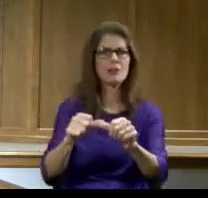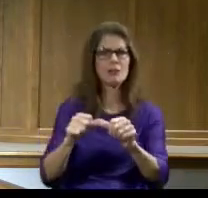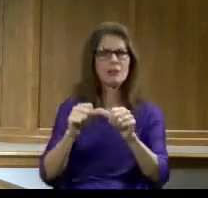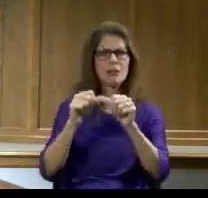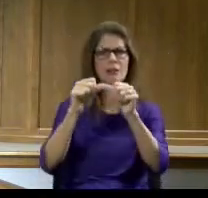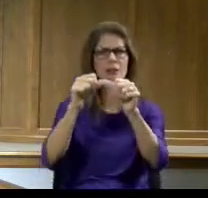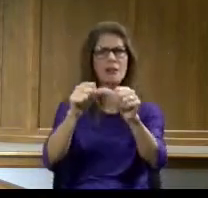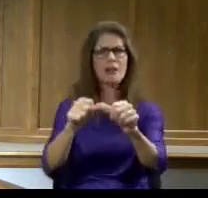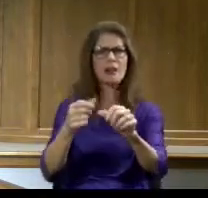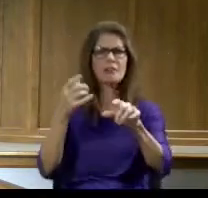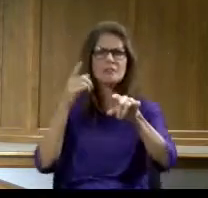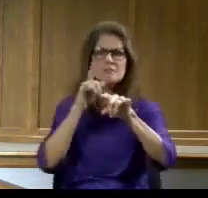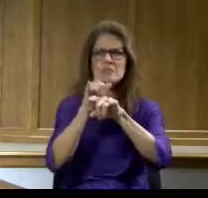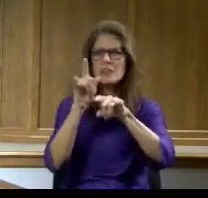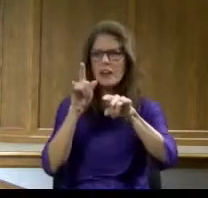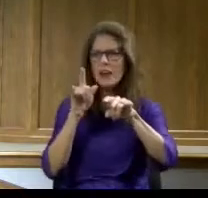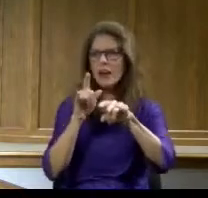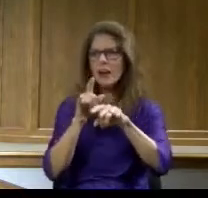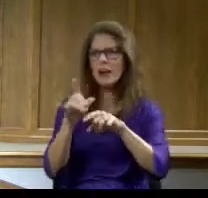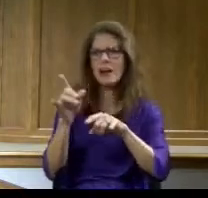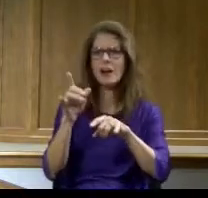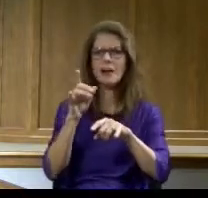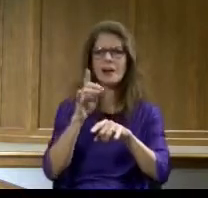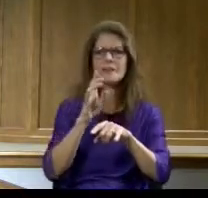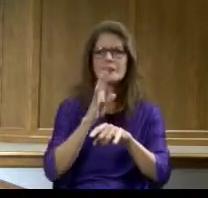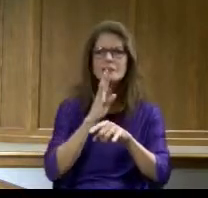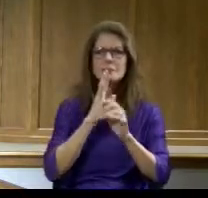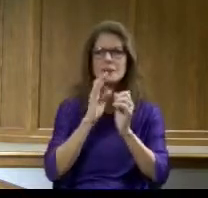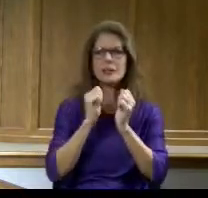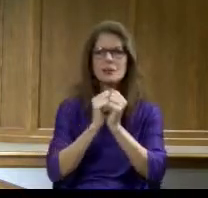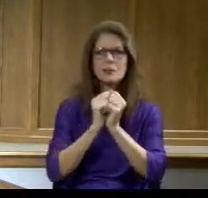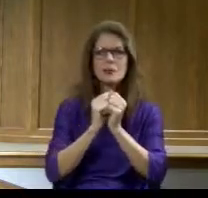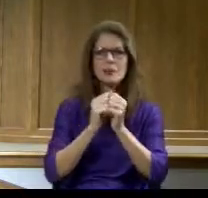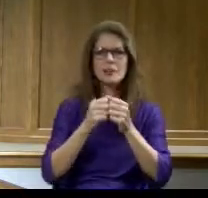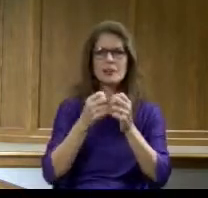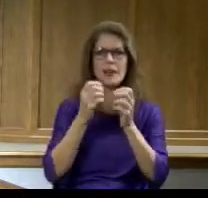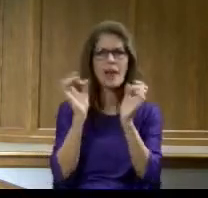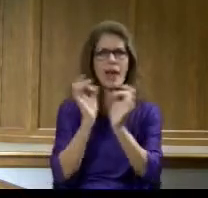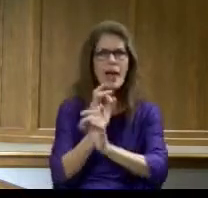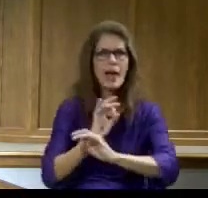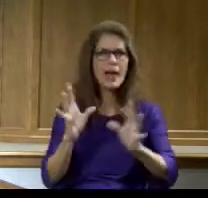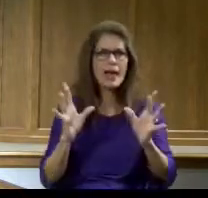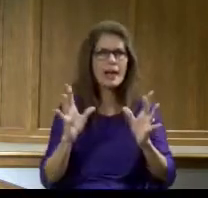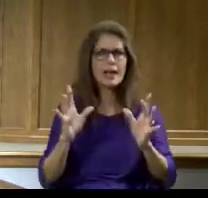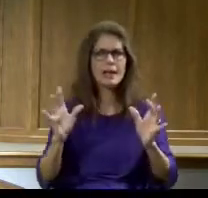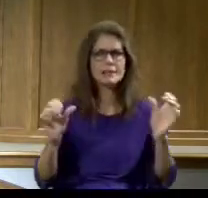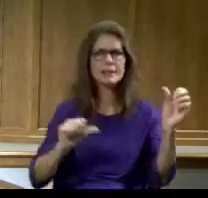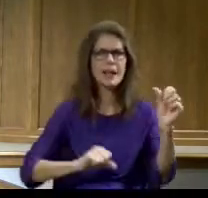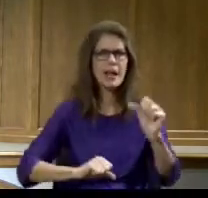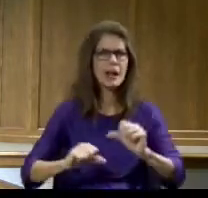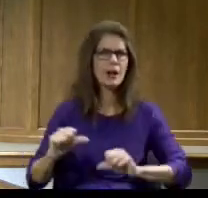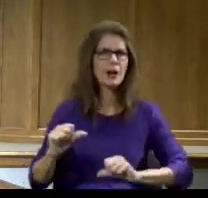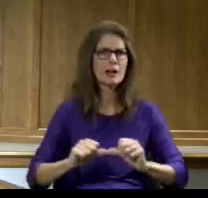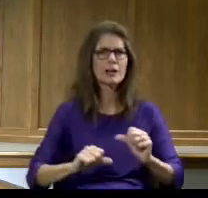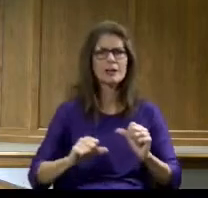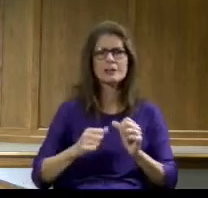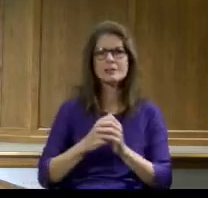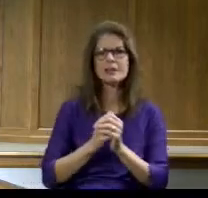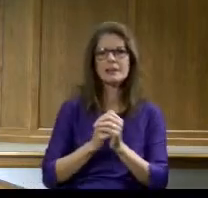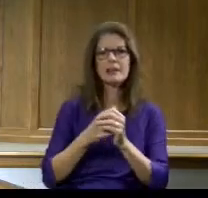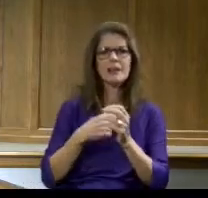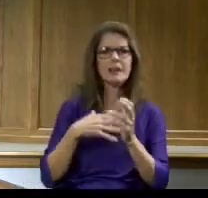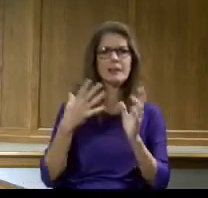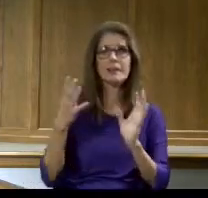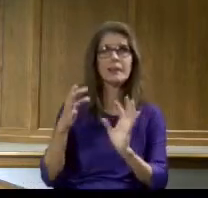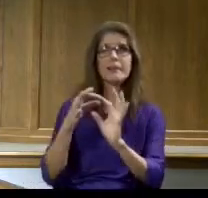speak with malice. With arrogance, they threaten oppression. Their mouths lay claim to heaven, and their tongues take